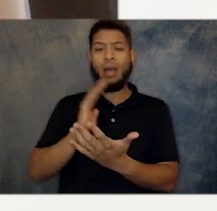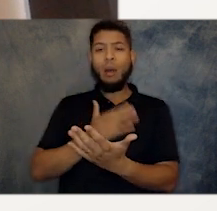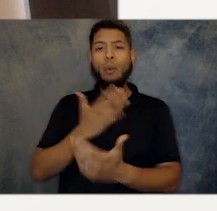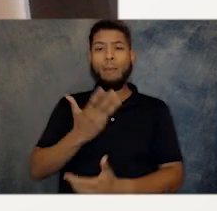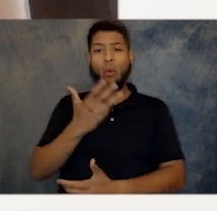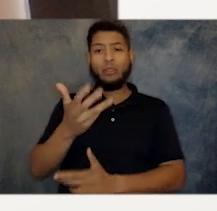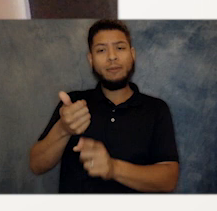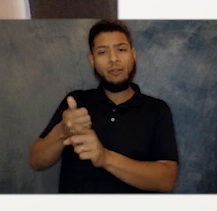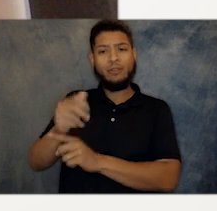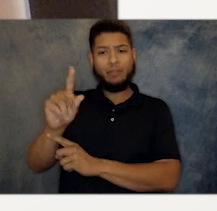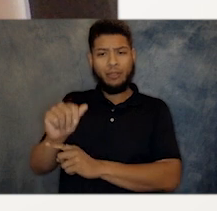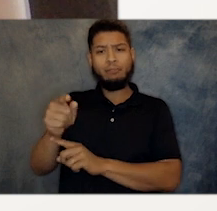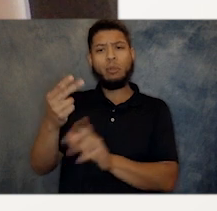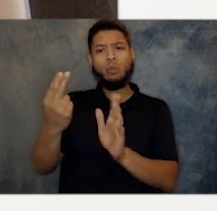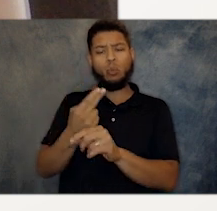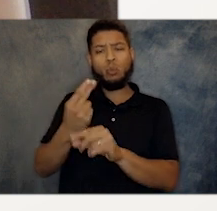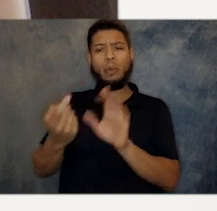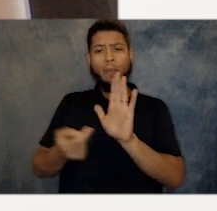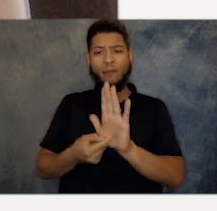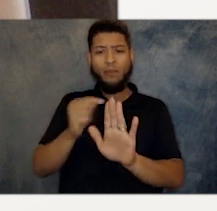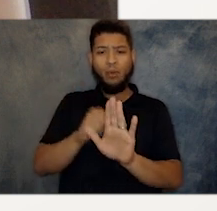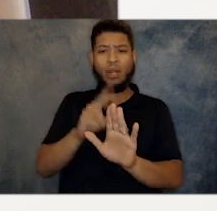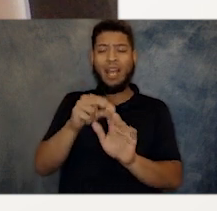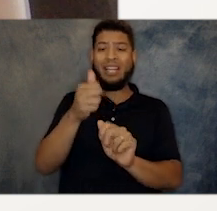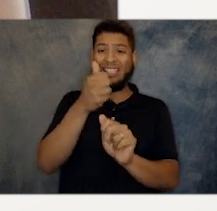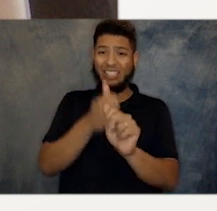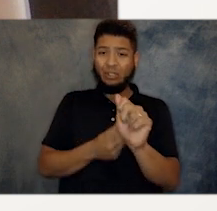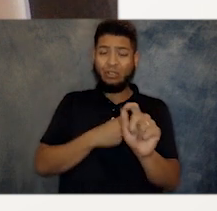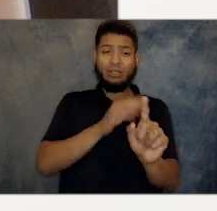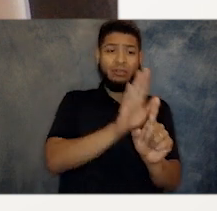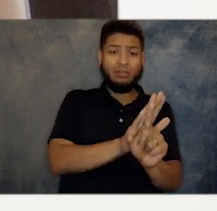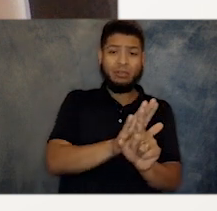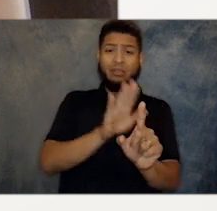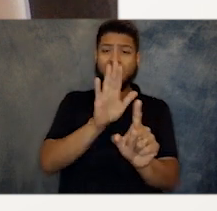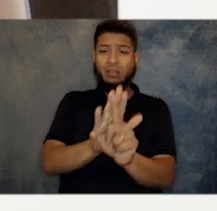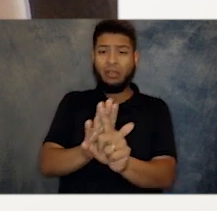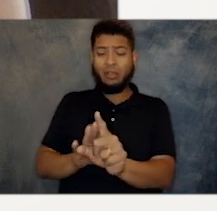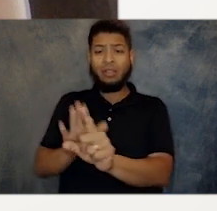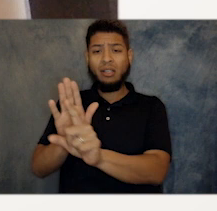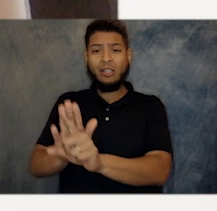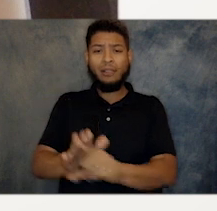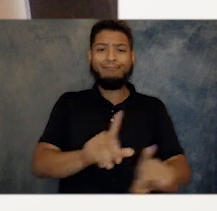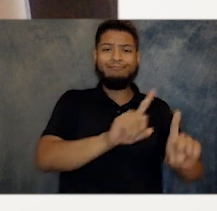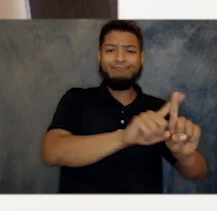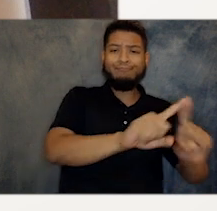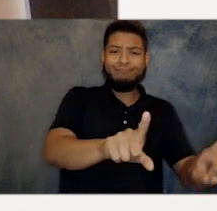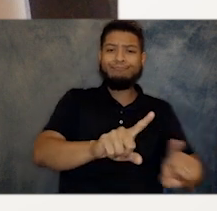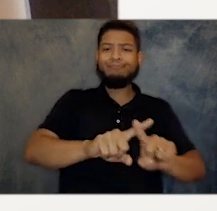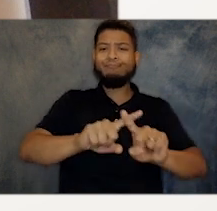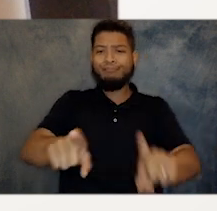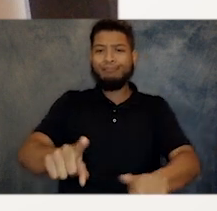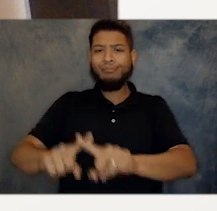As you'll experience in the Disability Poetics videos, disabled poets use metaphor, and each poet's use